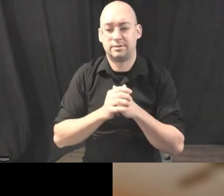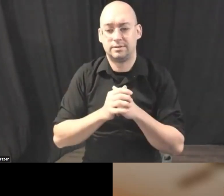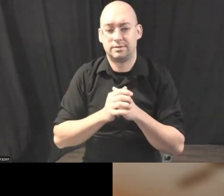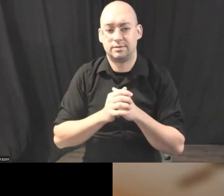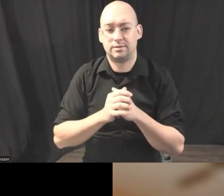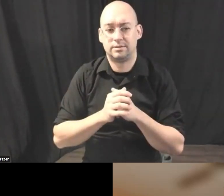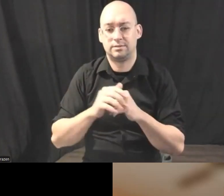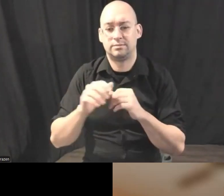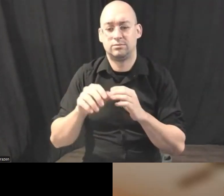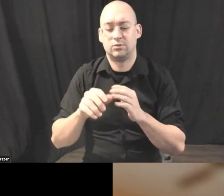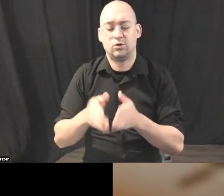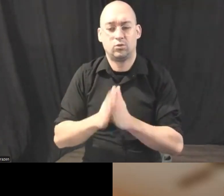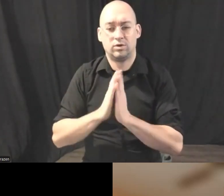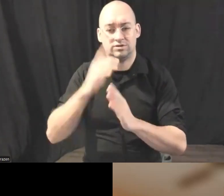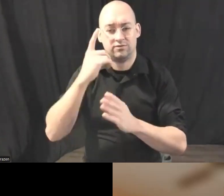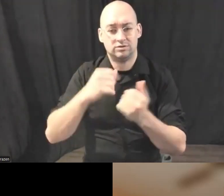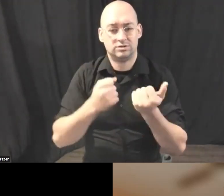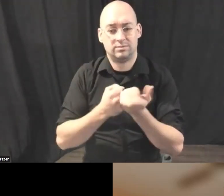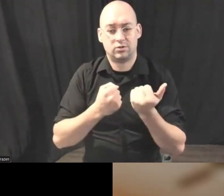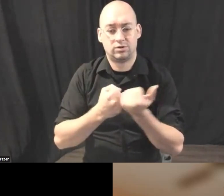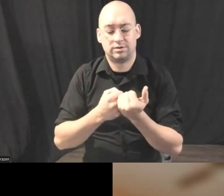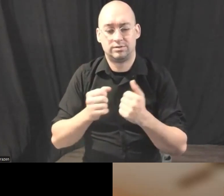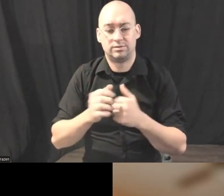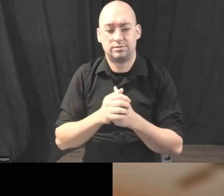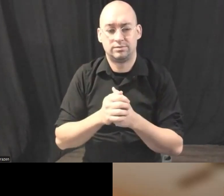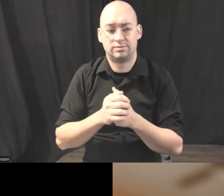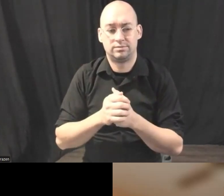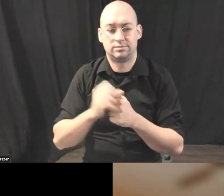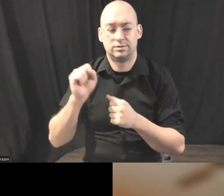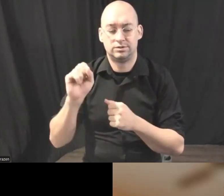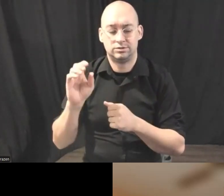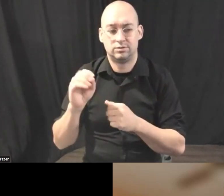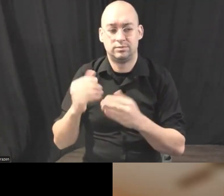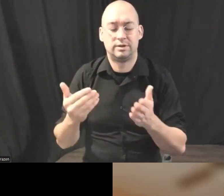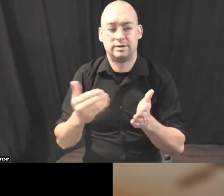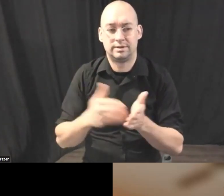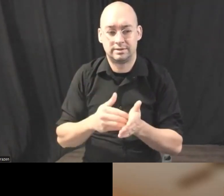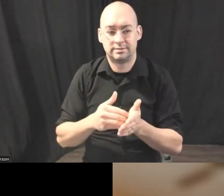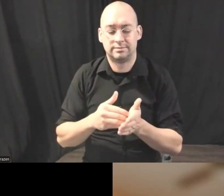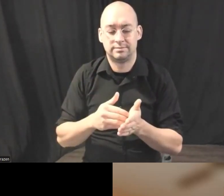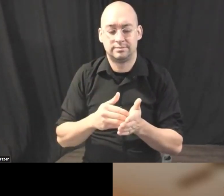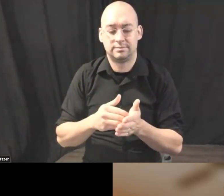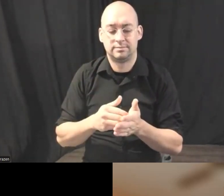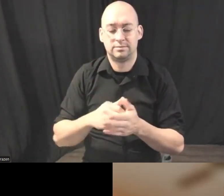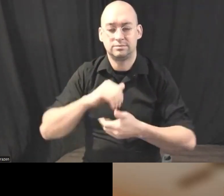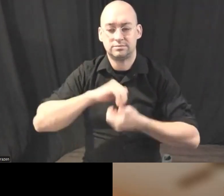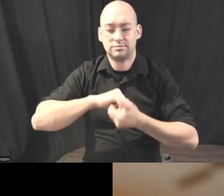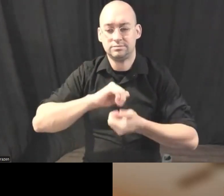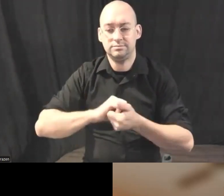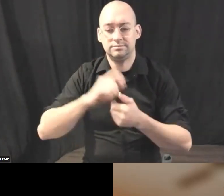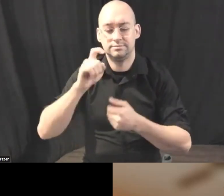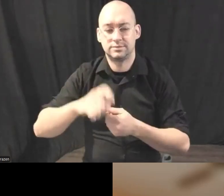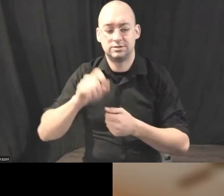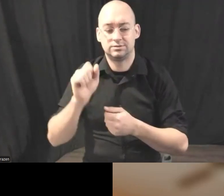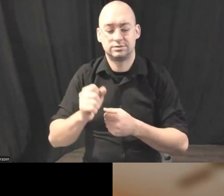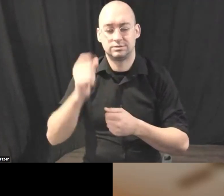for support from the state. State gets overwhelmed, right? And so again, it is a partnership that has to be realized, especially